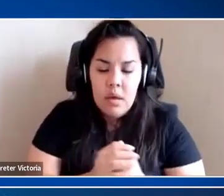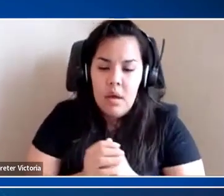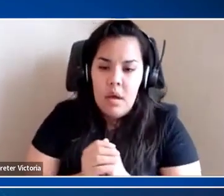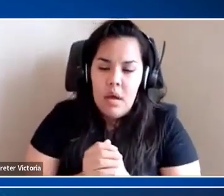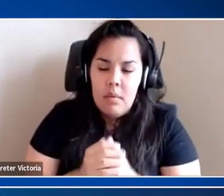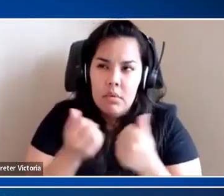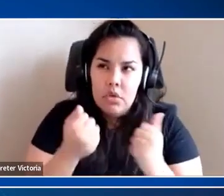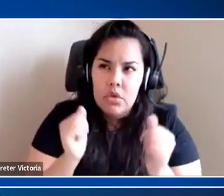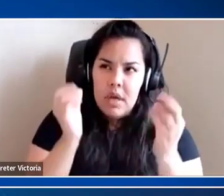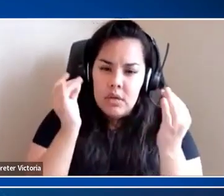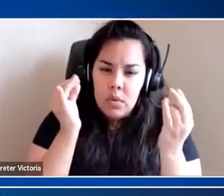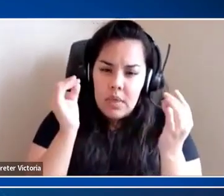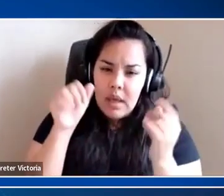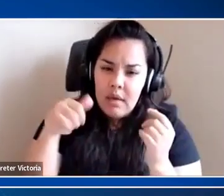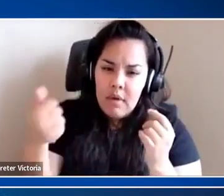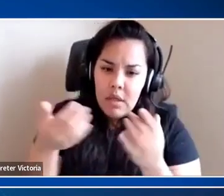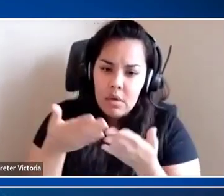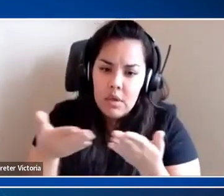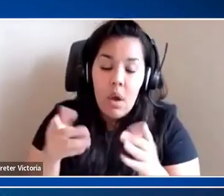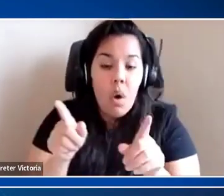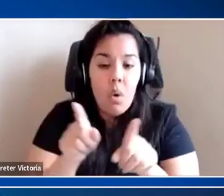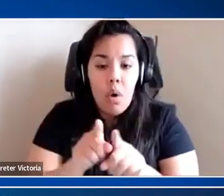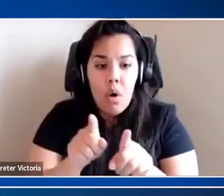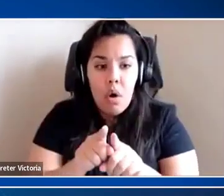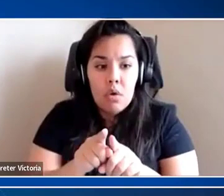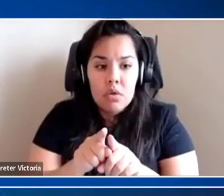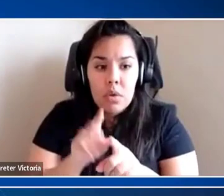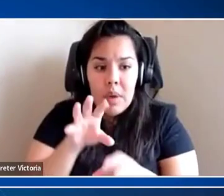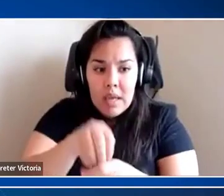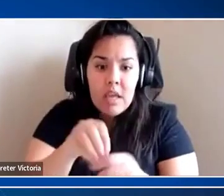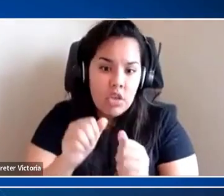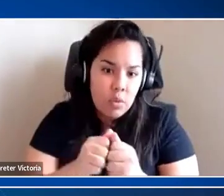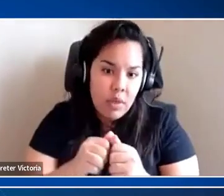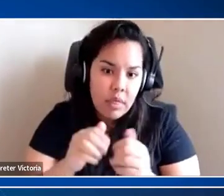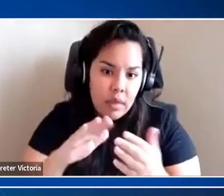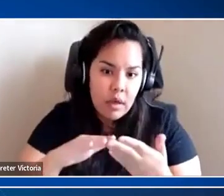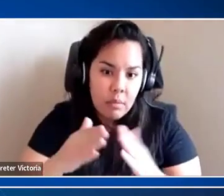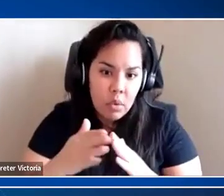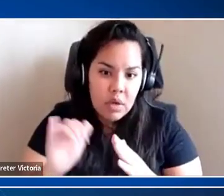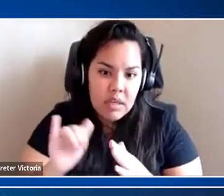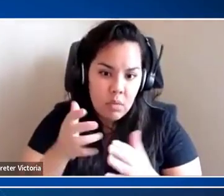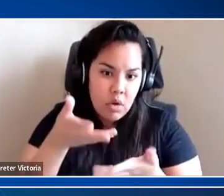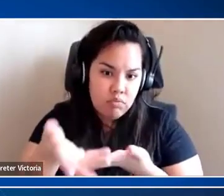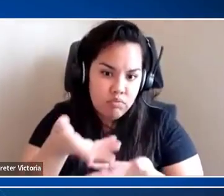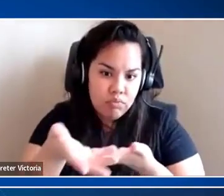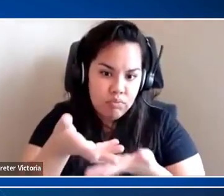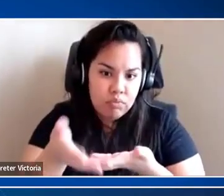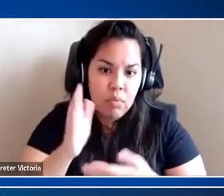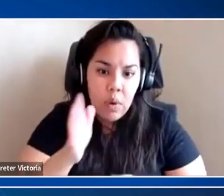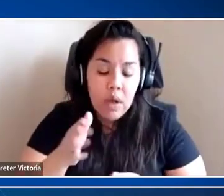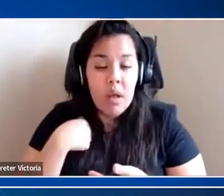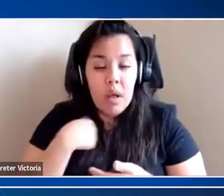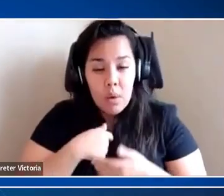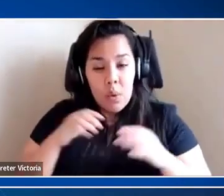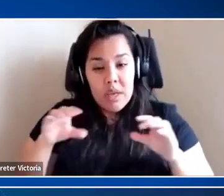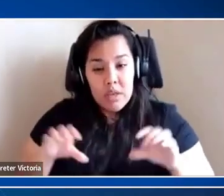trying to think and also engaging with the applicant community. So we do this a lot.